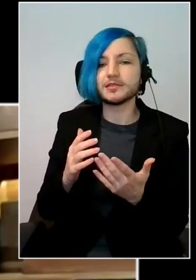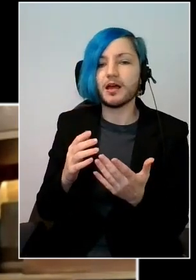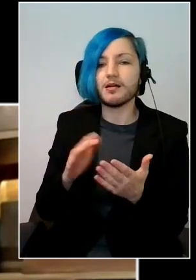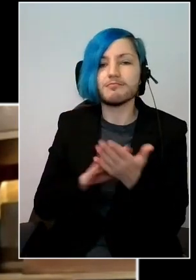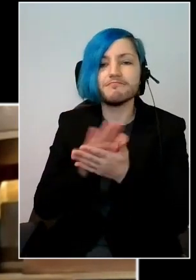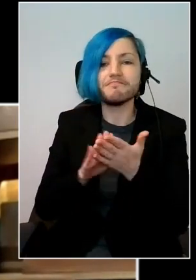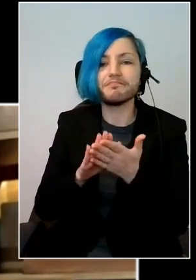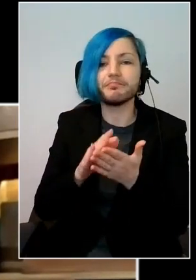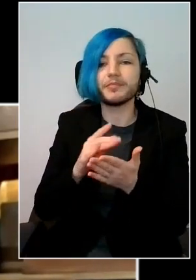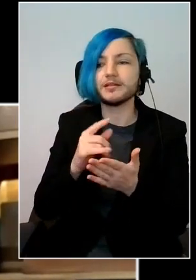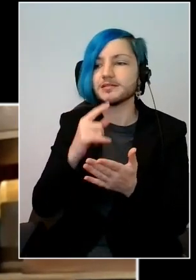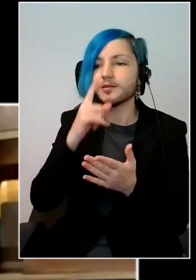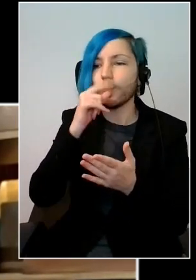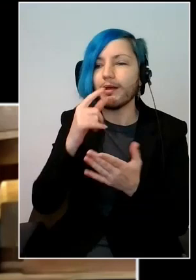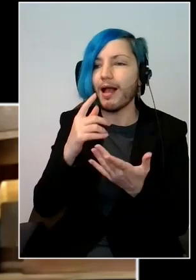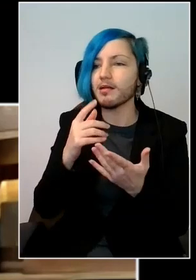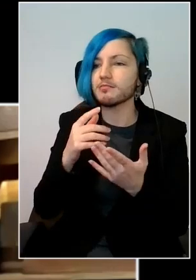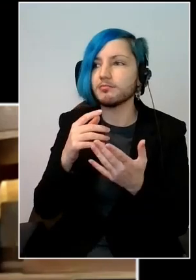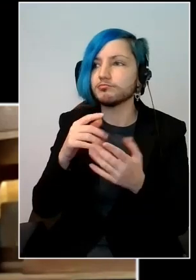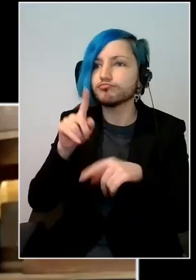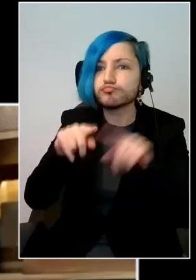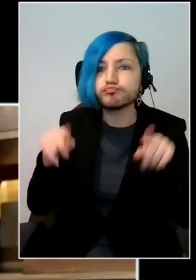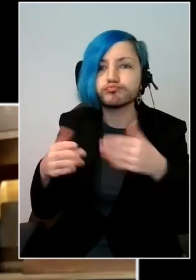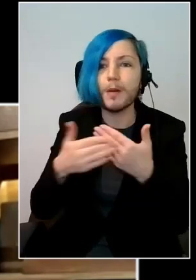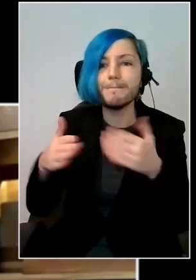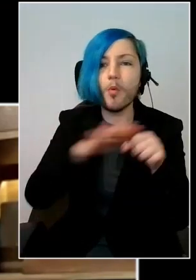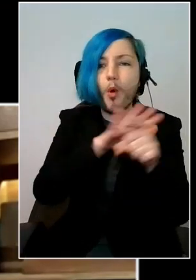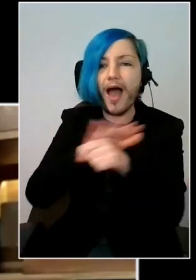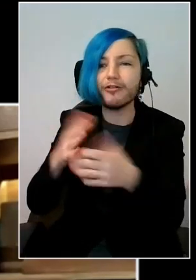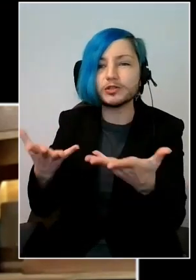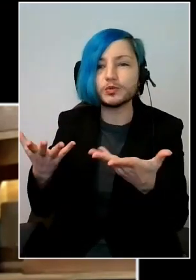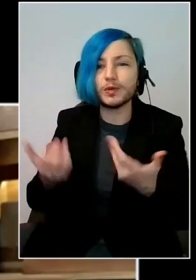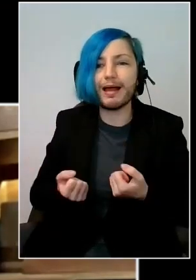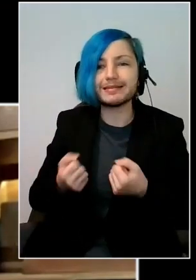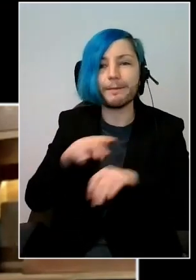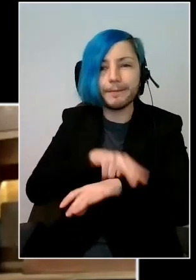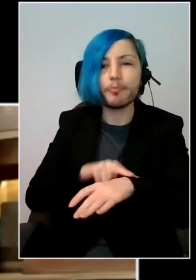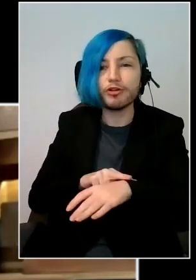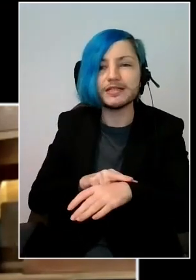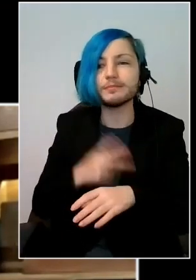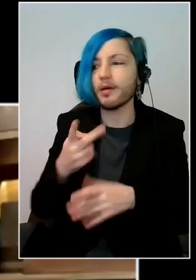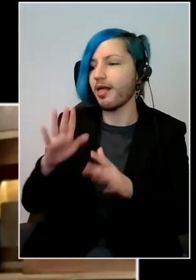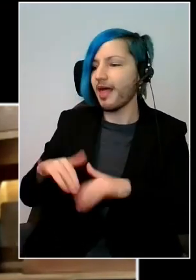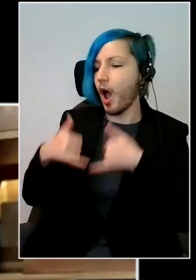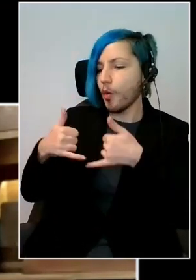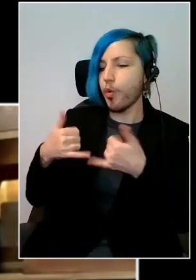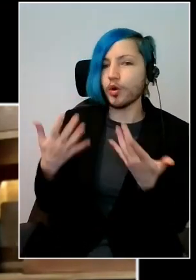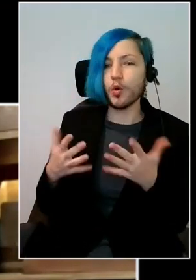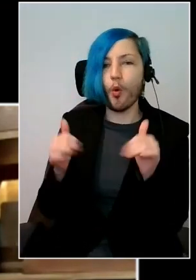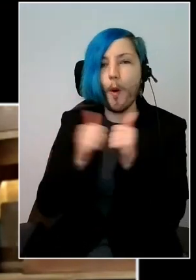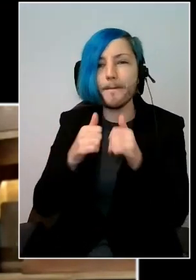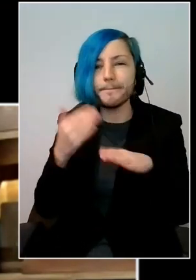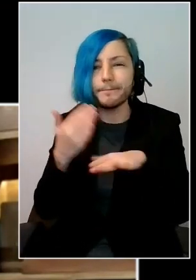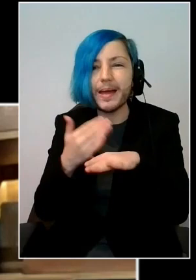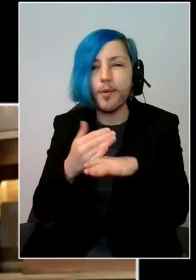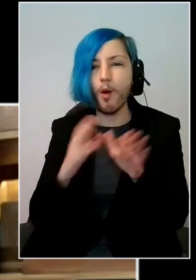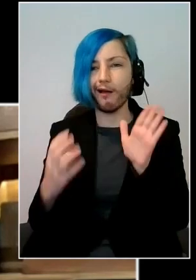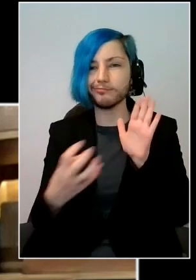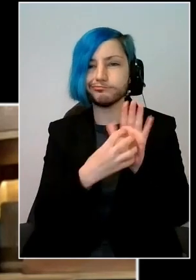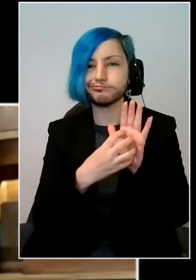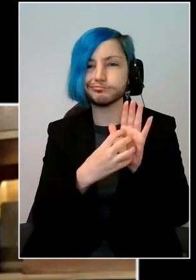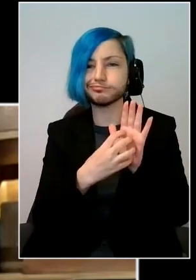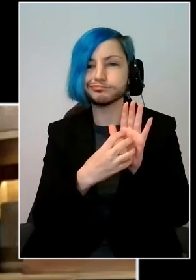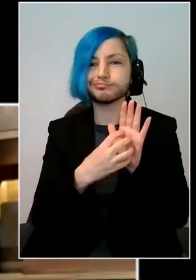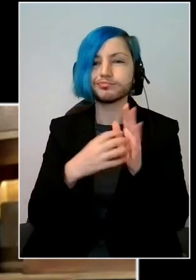the areas in which we take apprentices on, but having that award and having that on our paperwork and on our website, it really has given